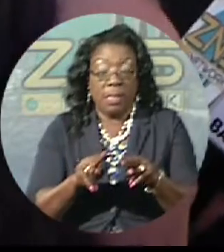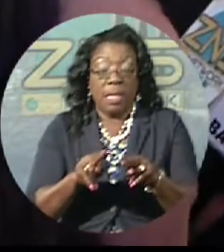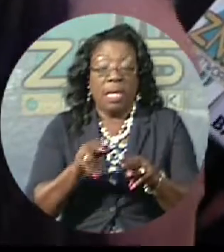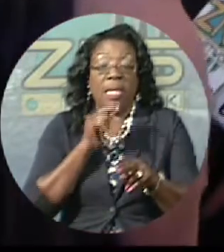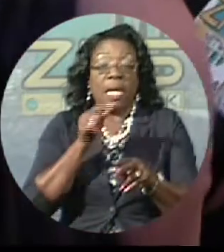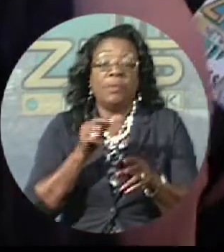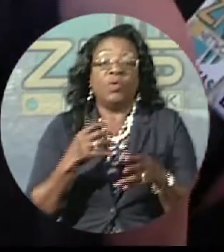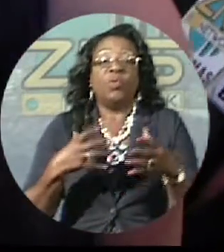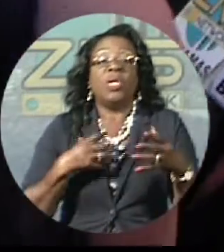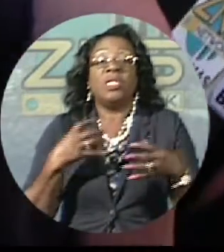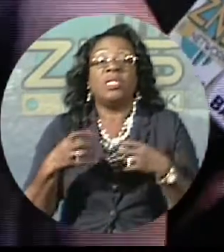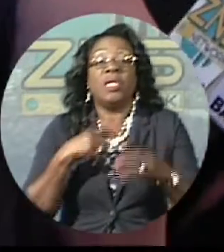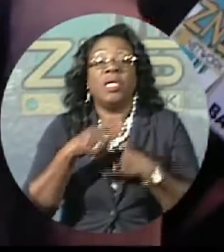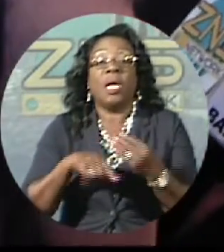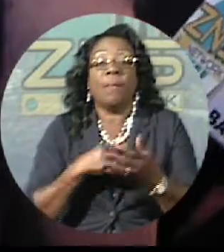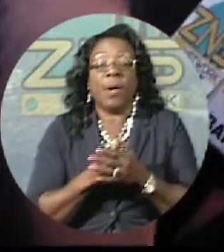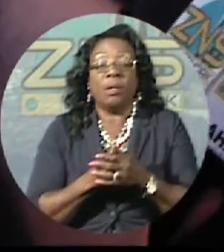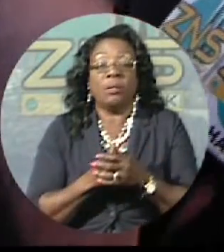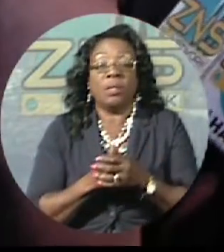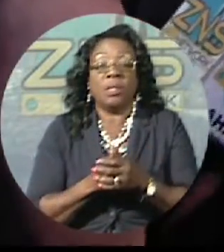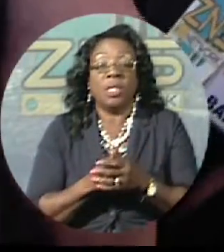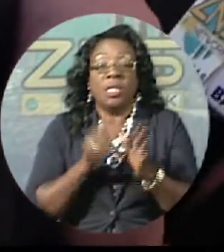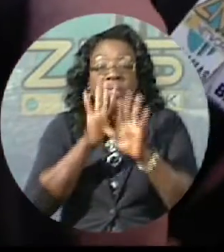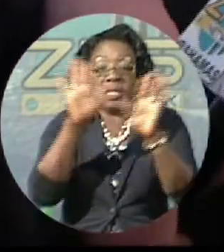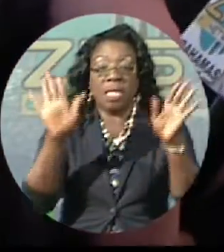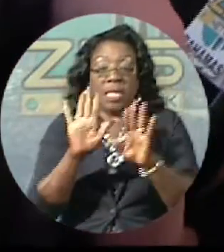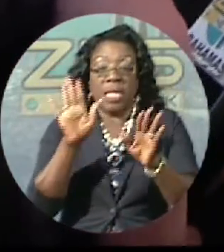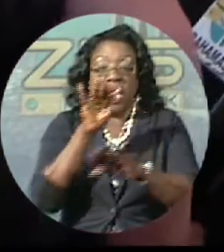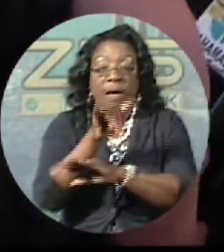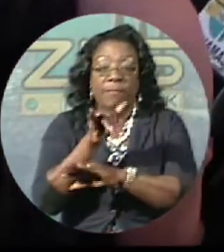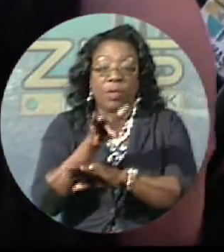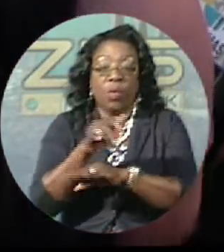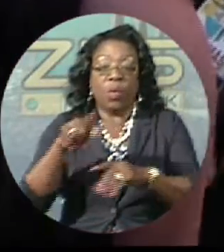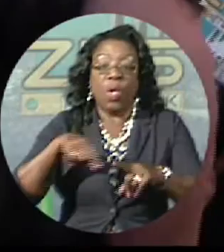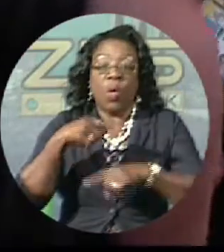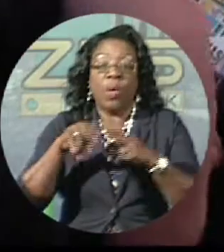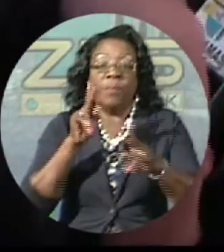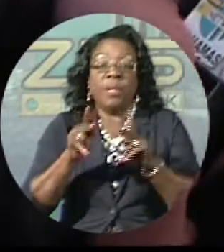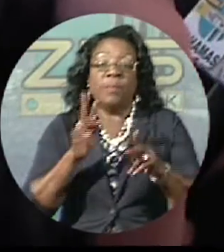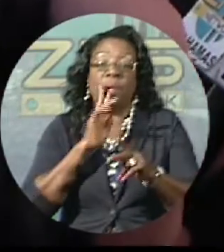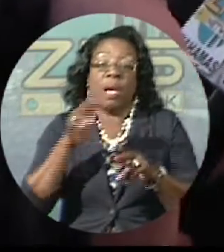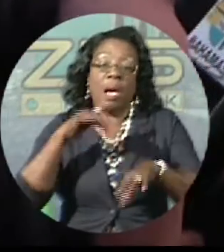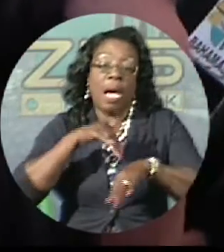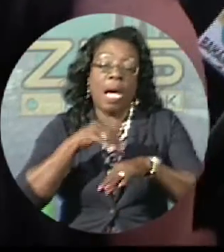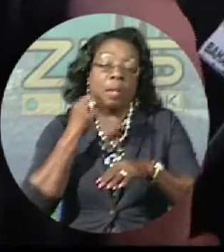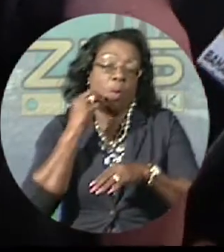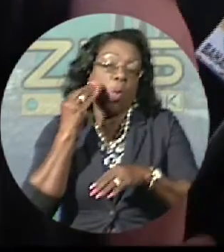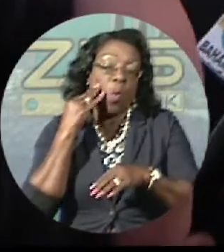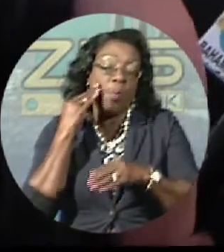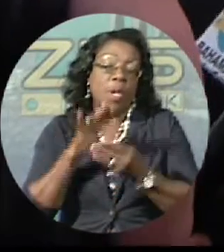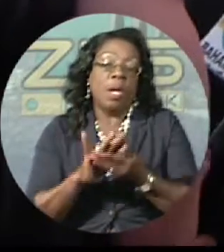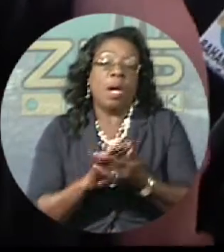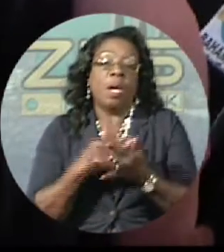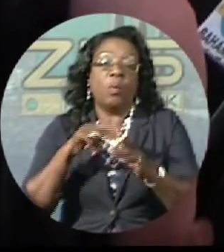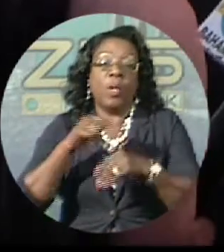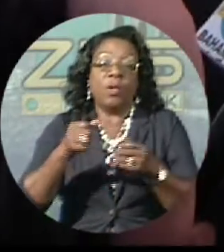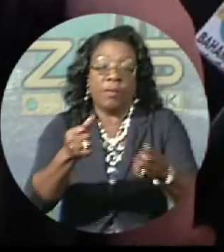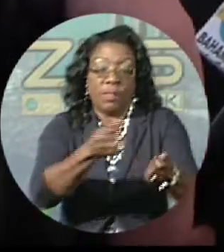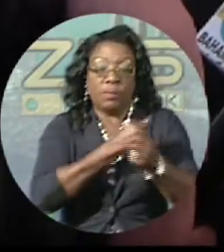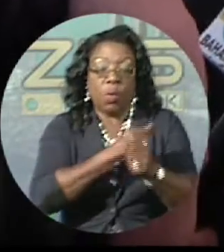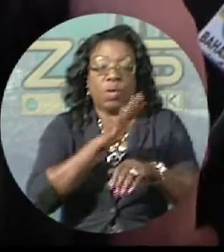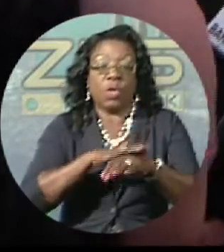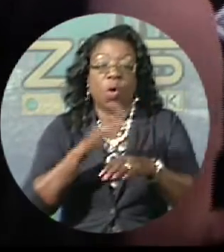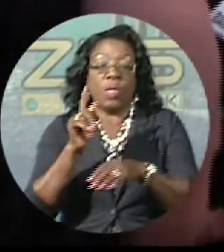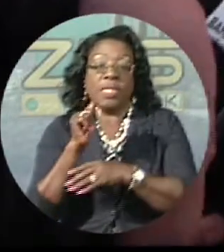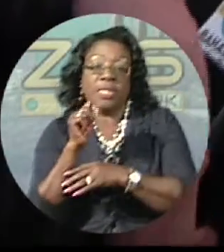too concerned about a Sunday afternoon when people are home, when international events are taking place